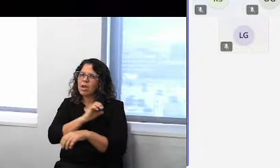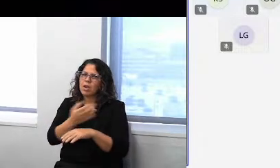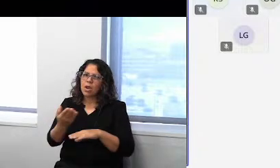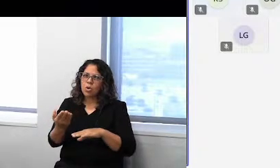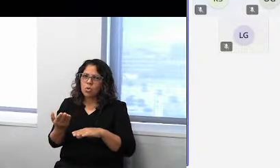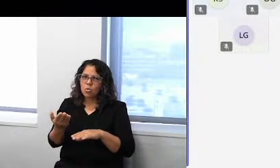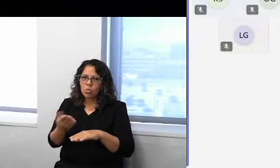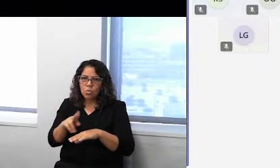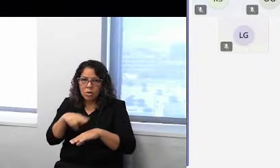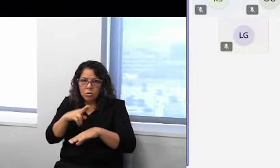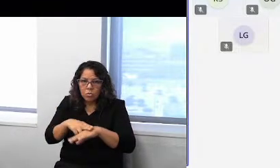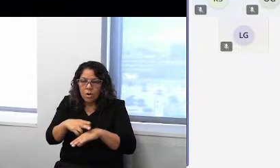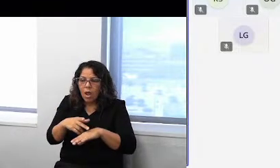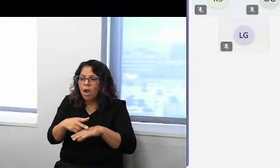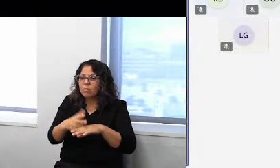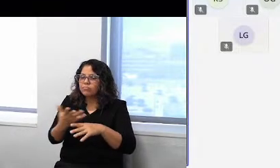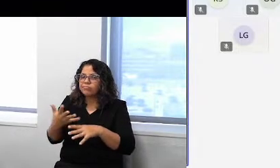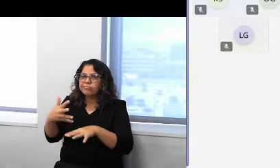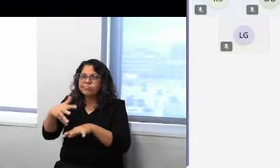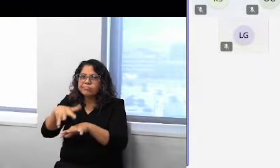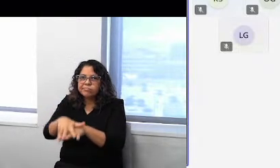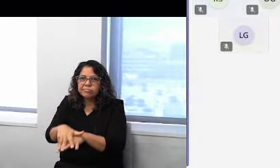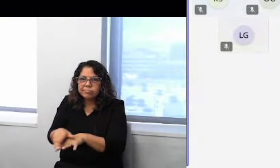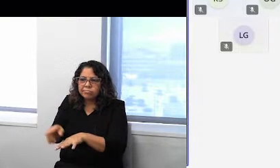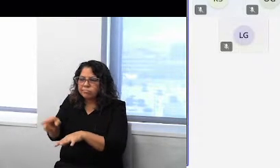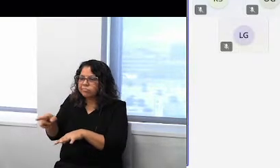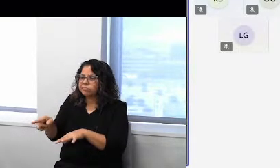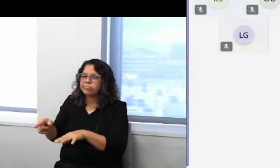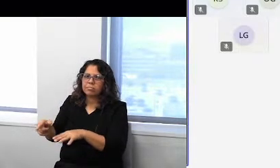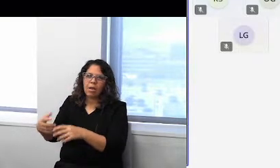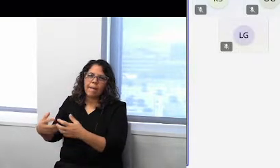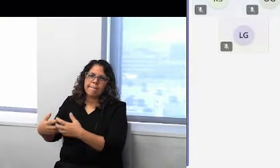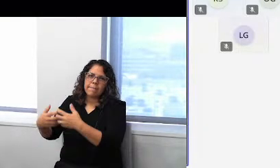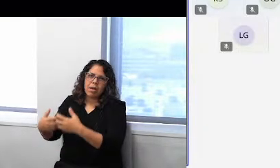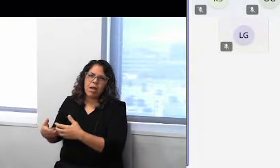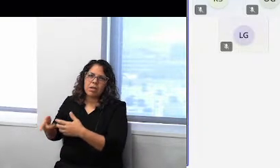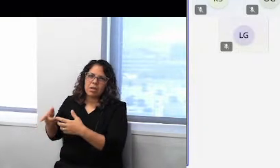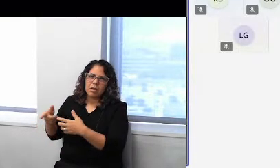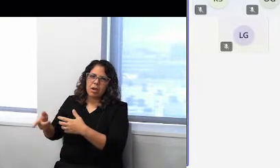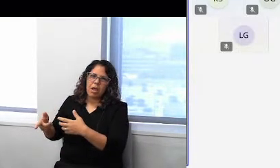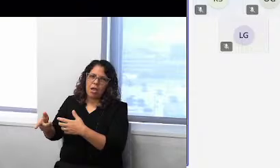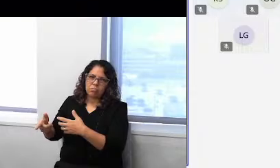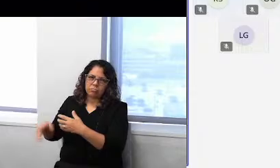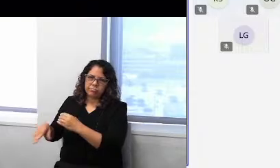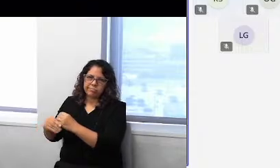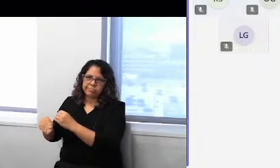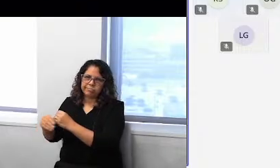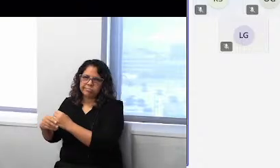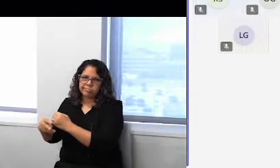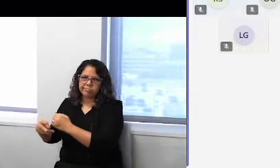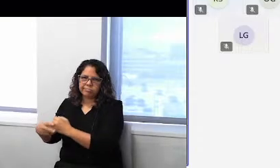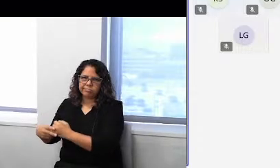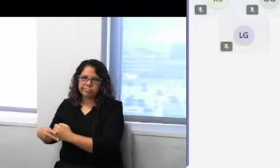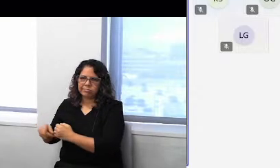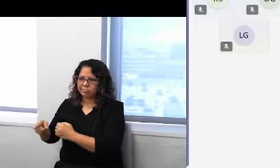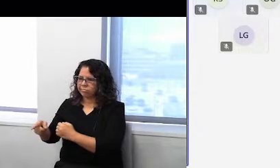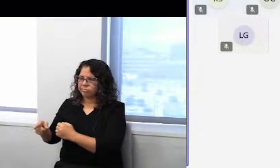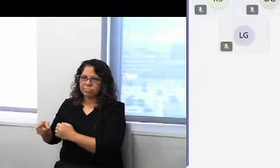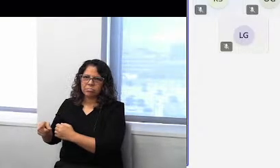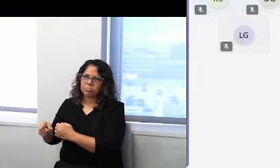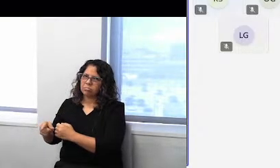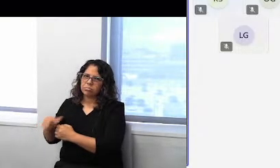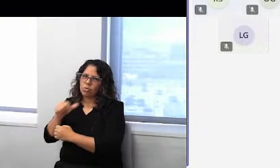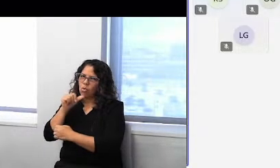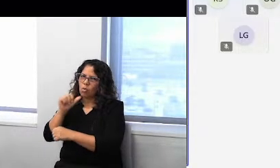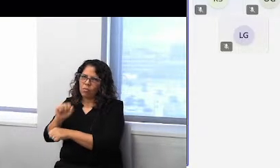already so out of whack, so out of code, that it really is indifferent